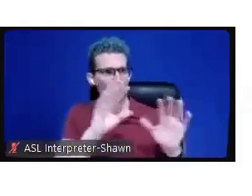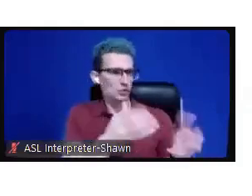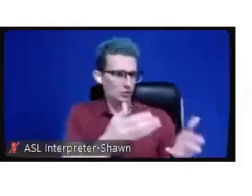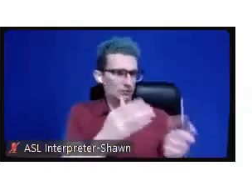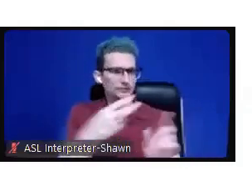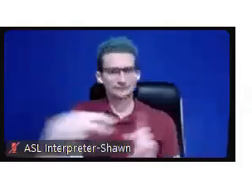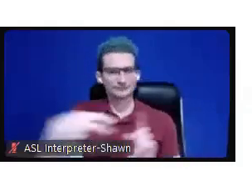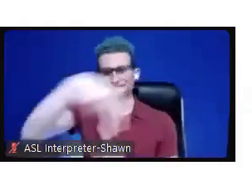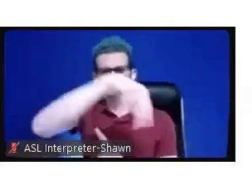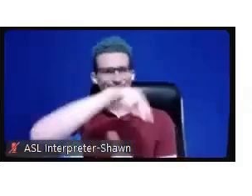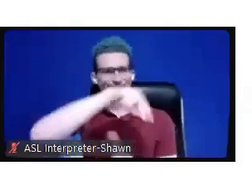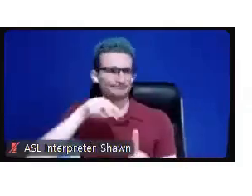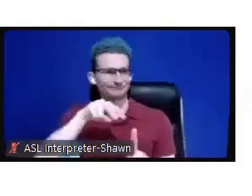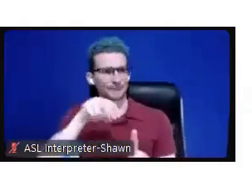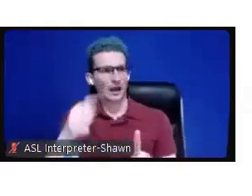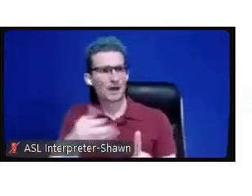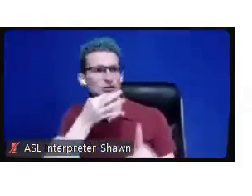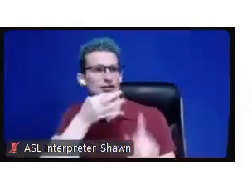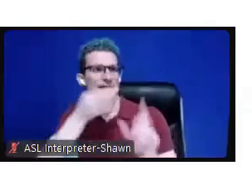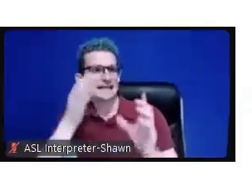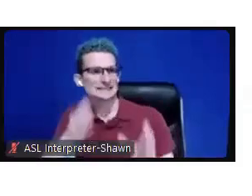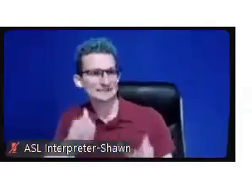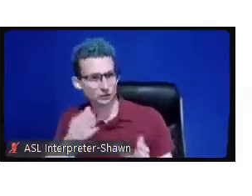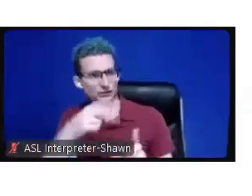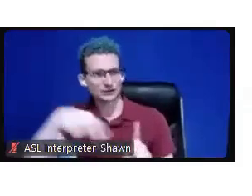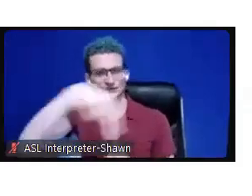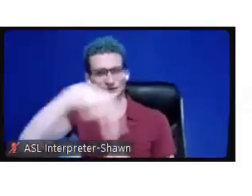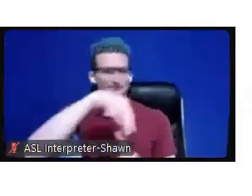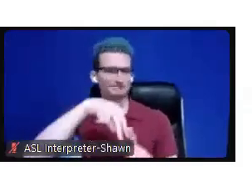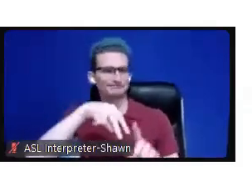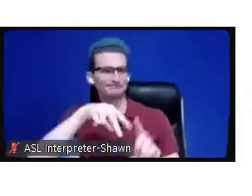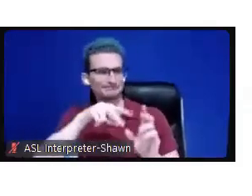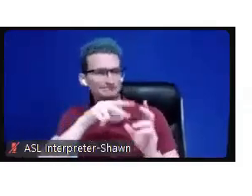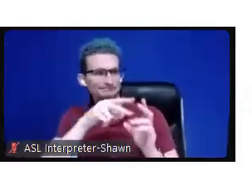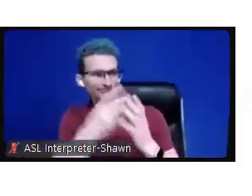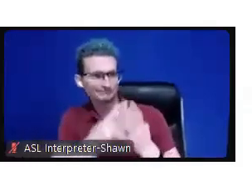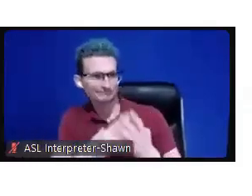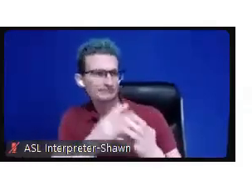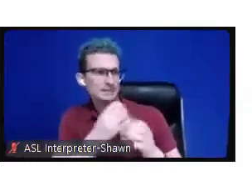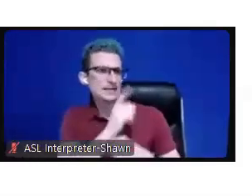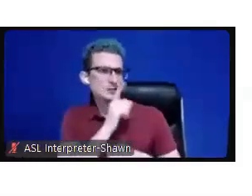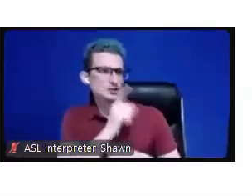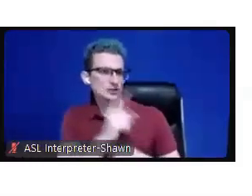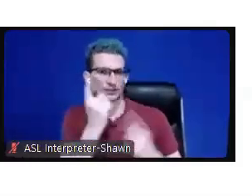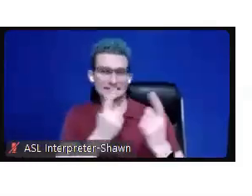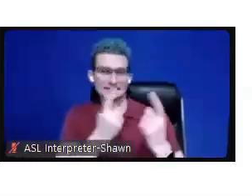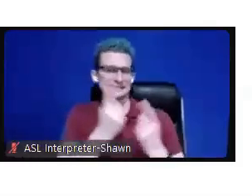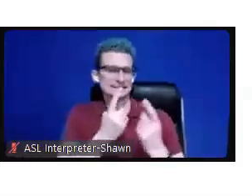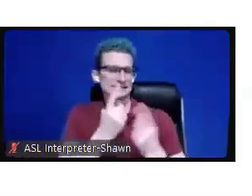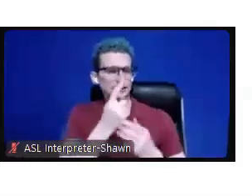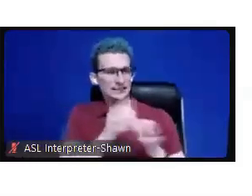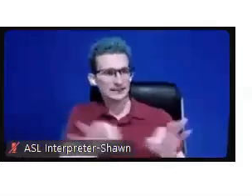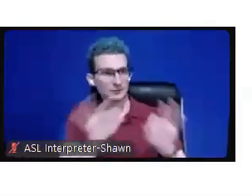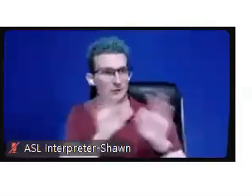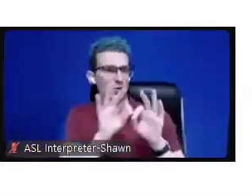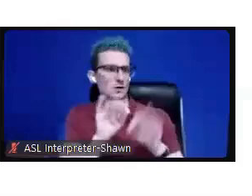make sure that we're considering these kinds of important items. Ashley, other folks from the TDA division,